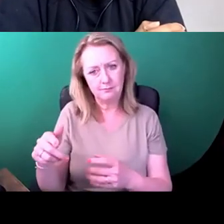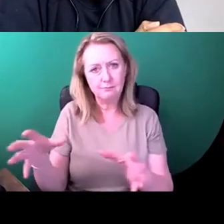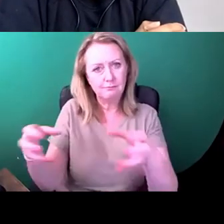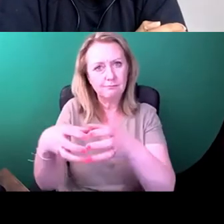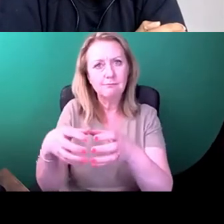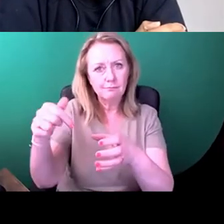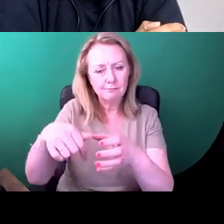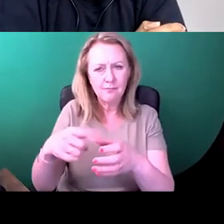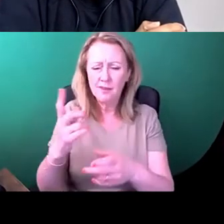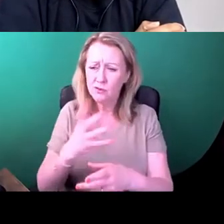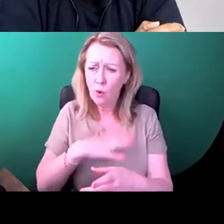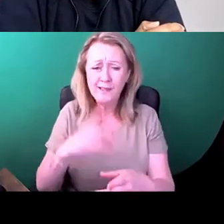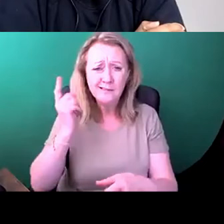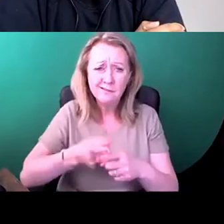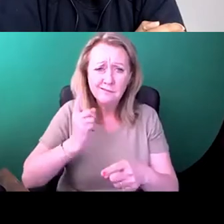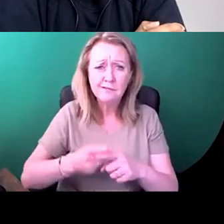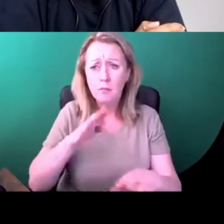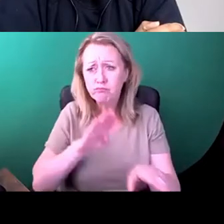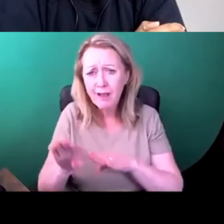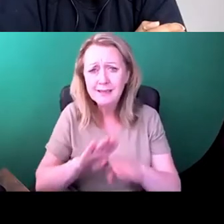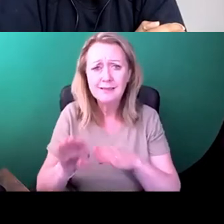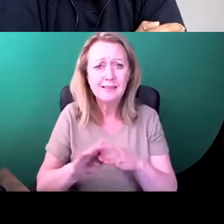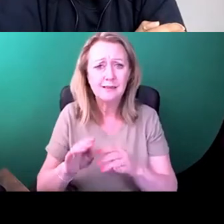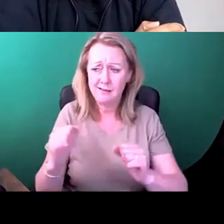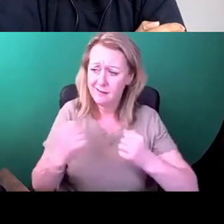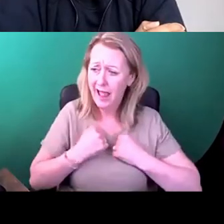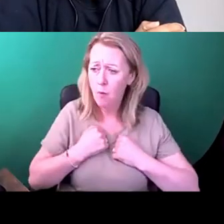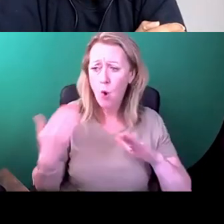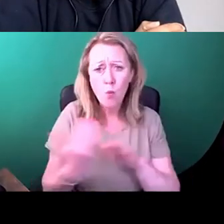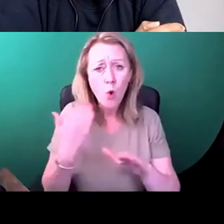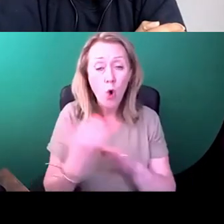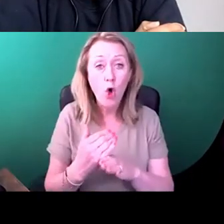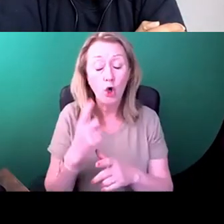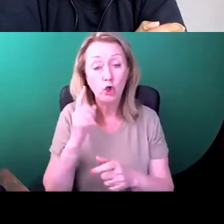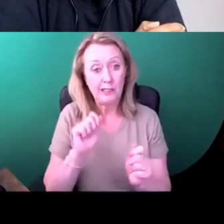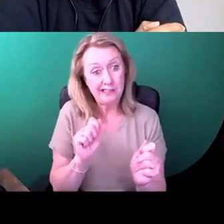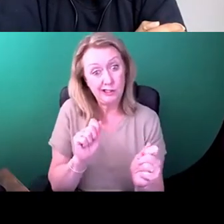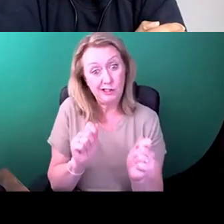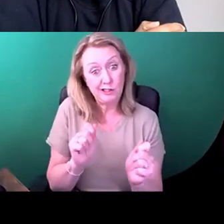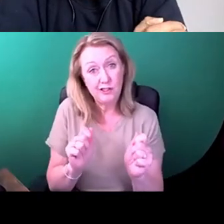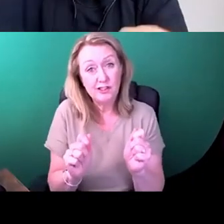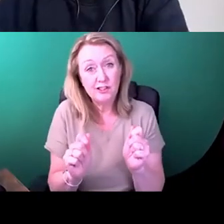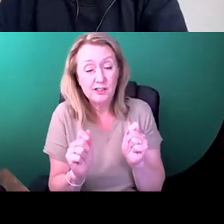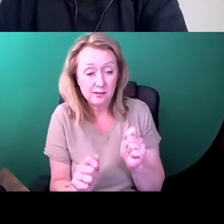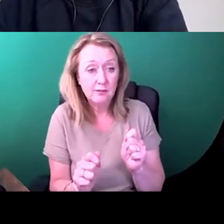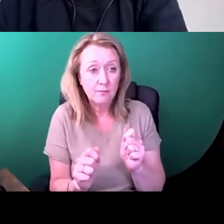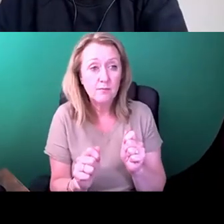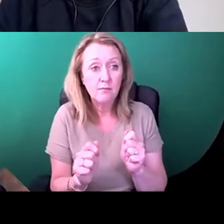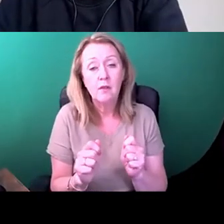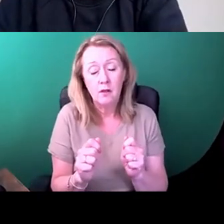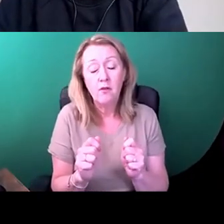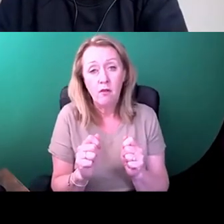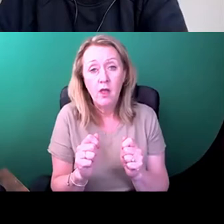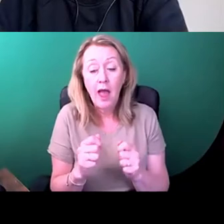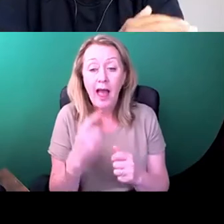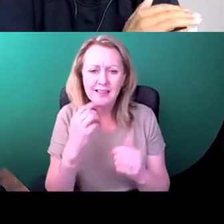arguably, urgencies of practice and the work that needs to be done is defined on a shifting ground and against a varied set of